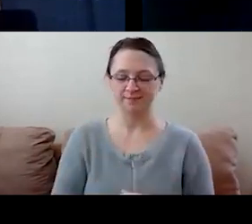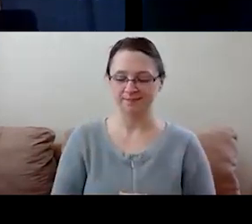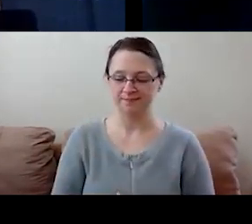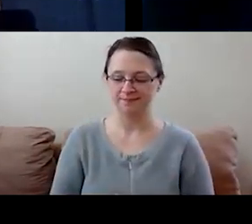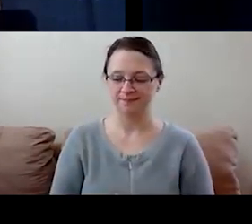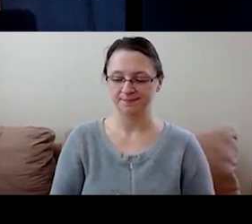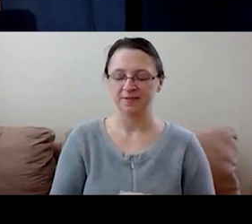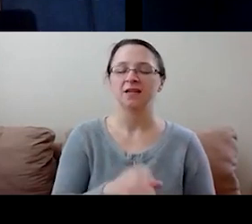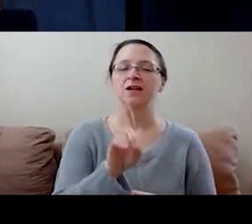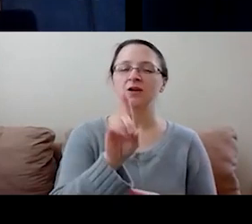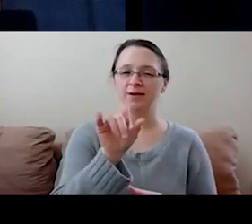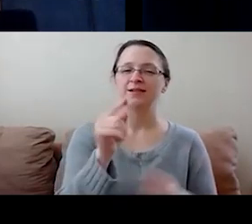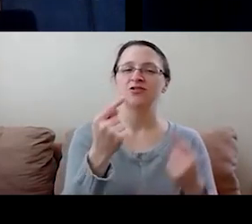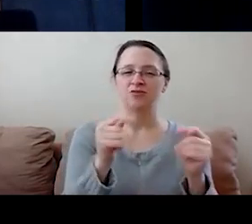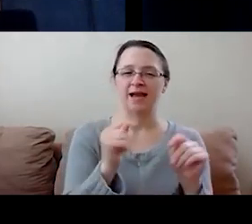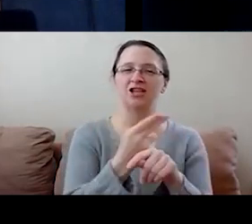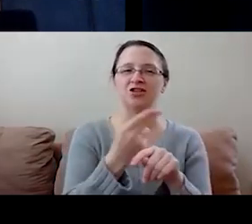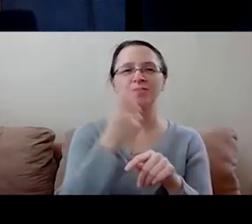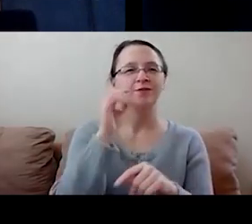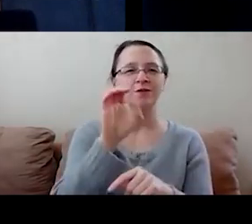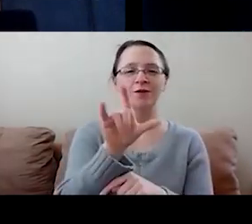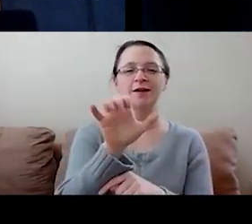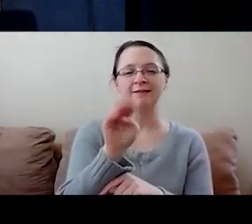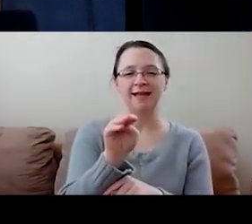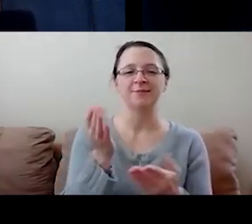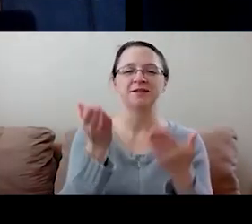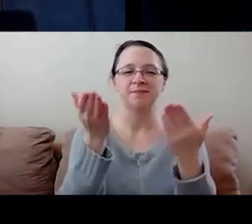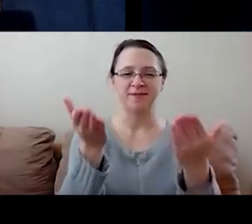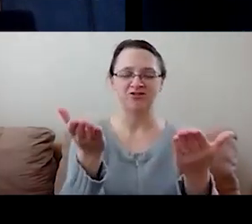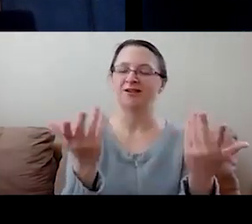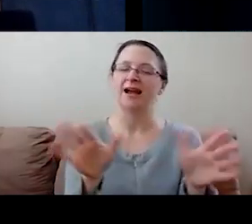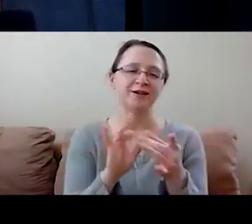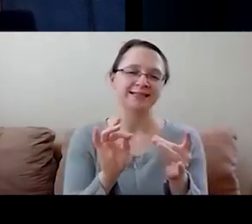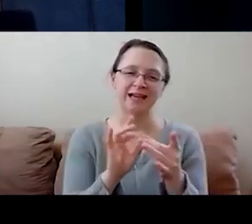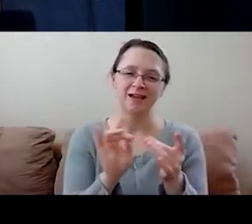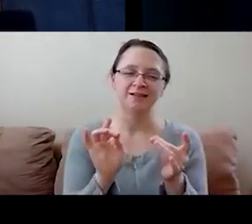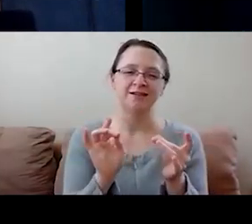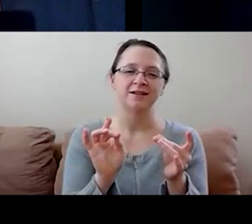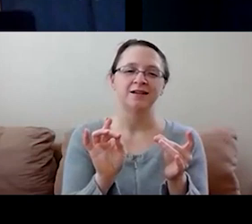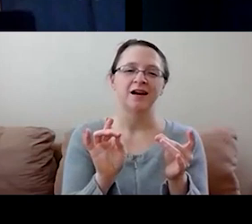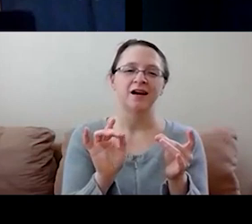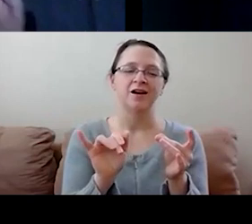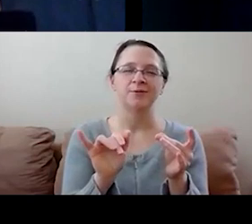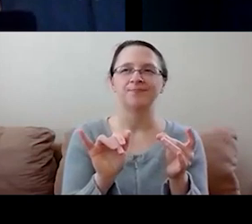We did try to use it for claim submission. As I said, like the